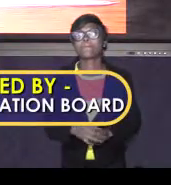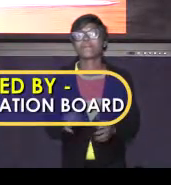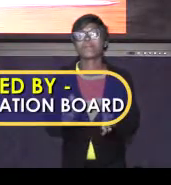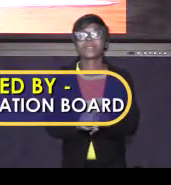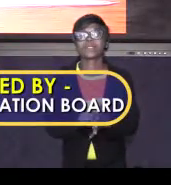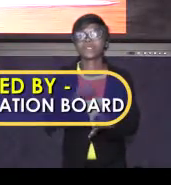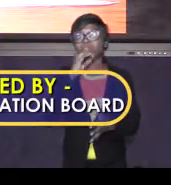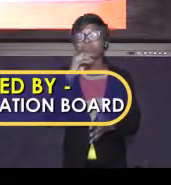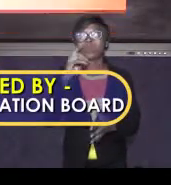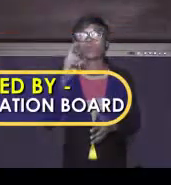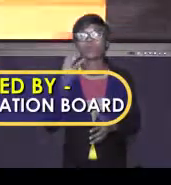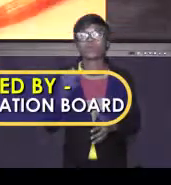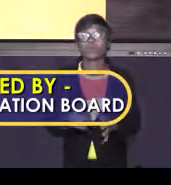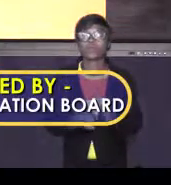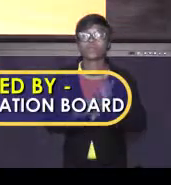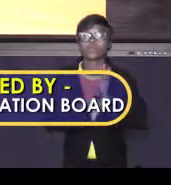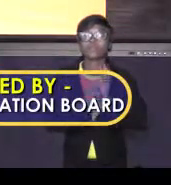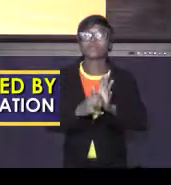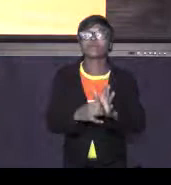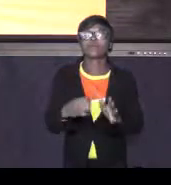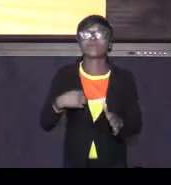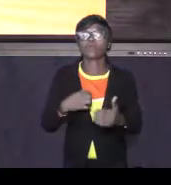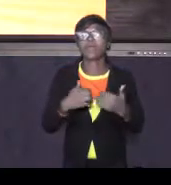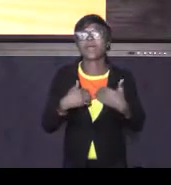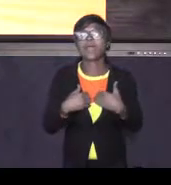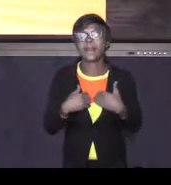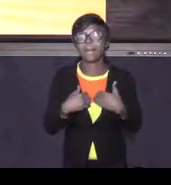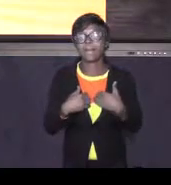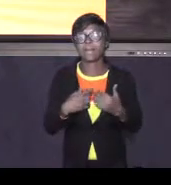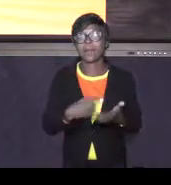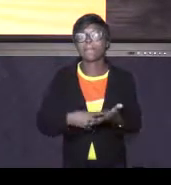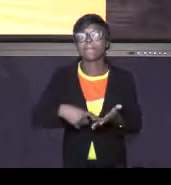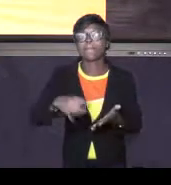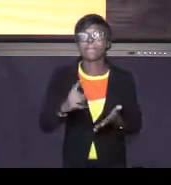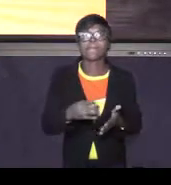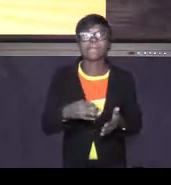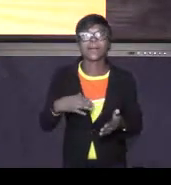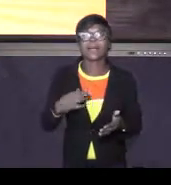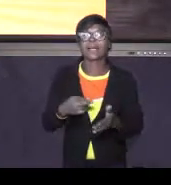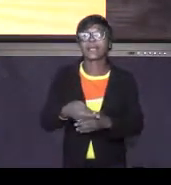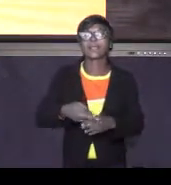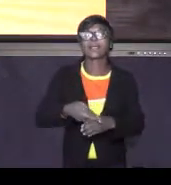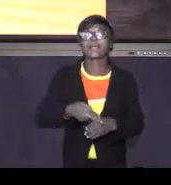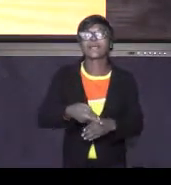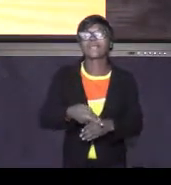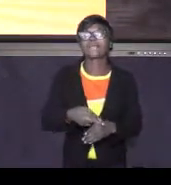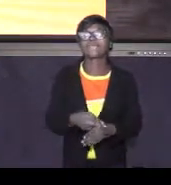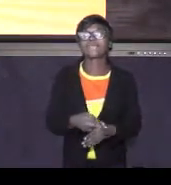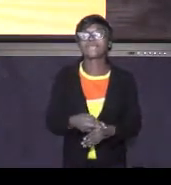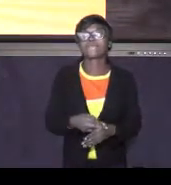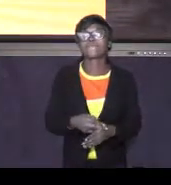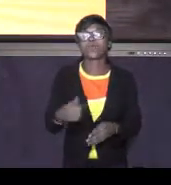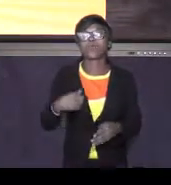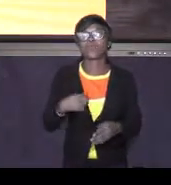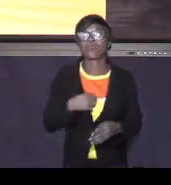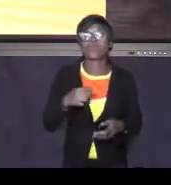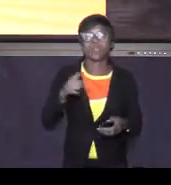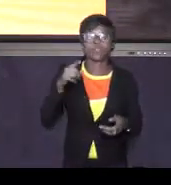So that's one of the examples of marking tools. We also have marking knife. Say that.